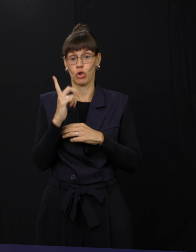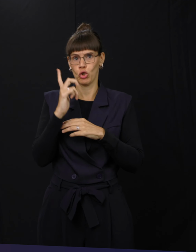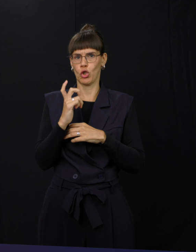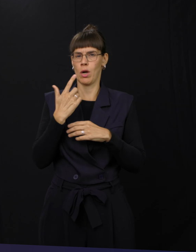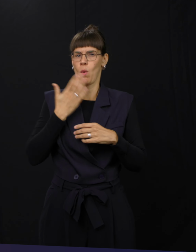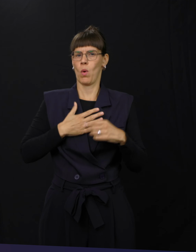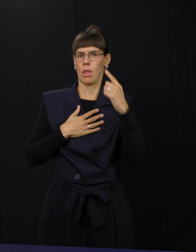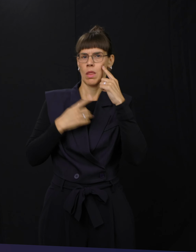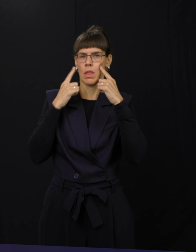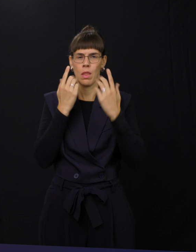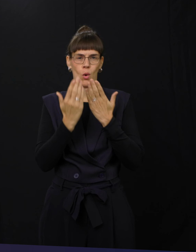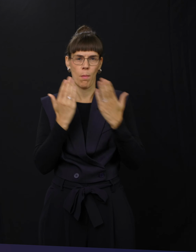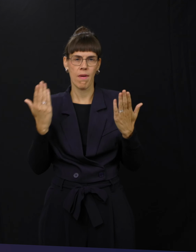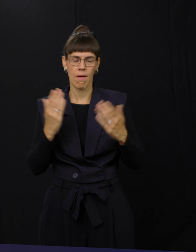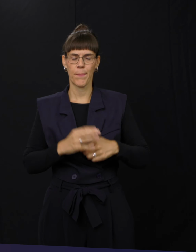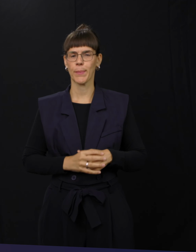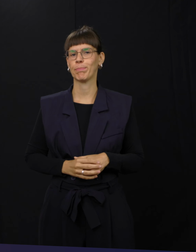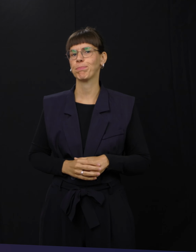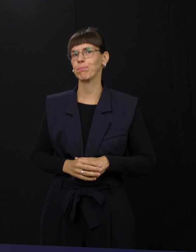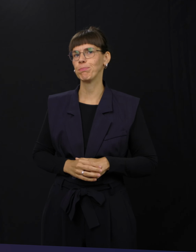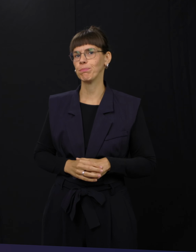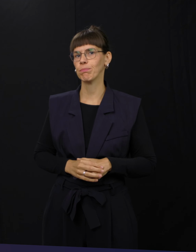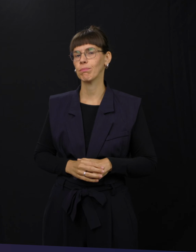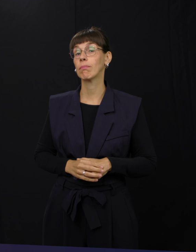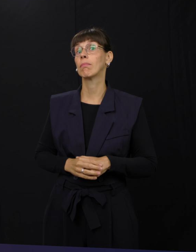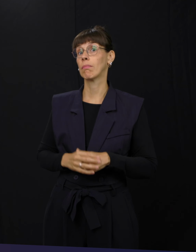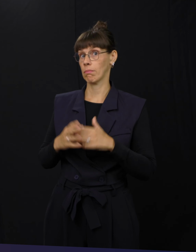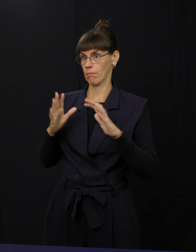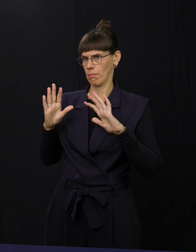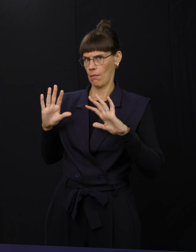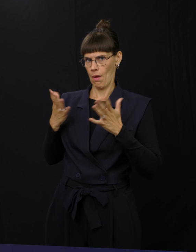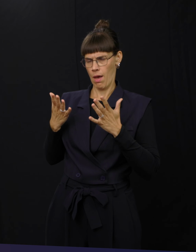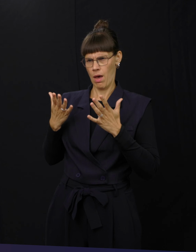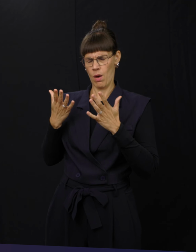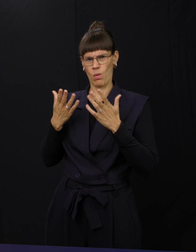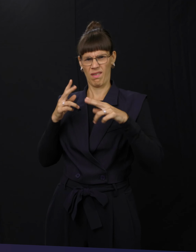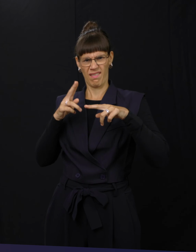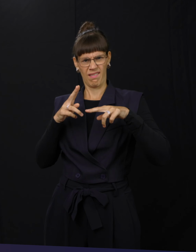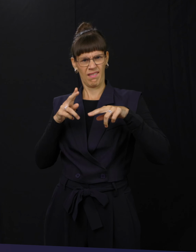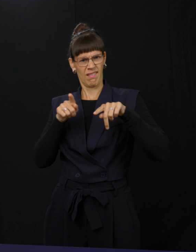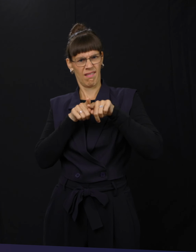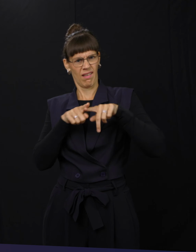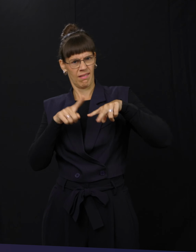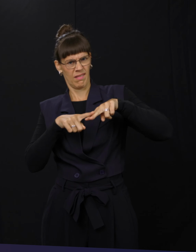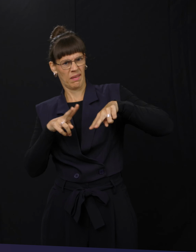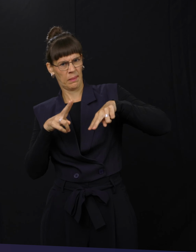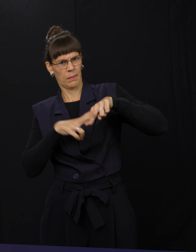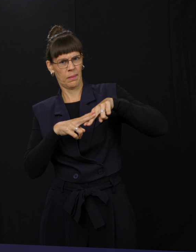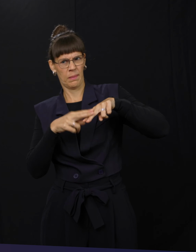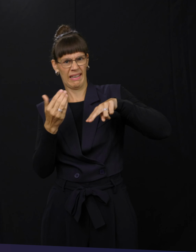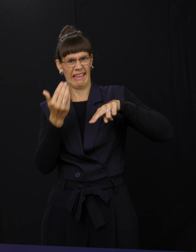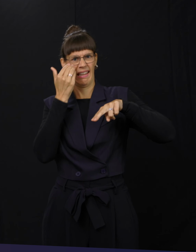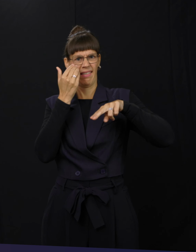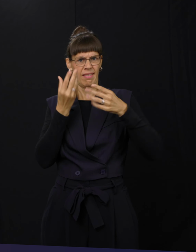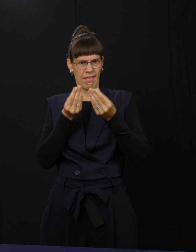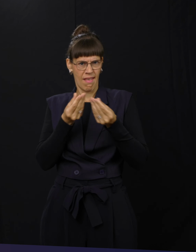show therapeutic efficacy. In fact, how do you administer a patch like that? How do you get it into the eye in the